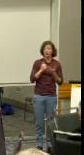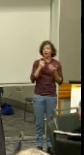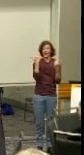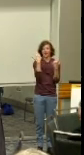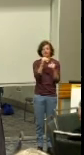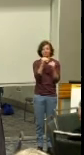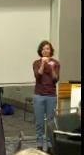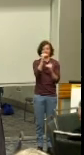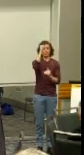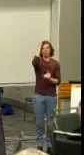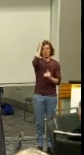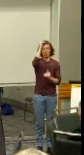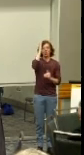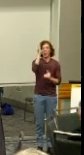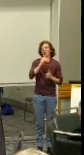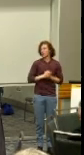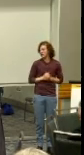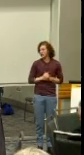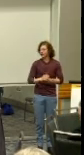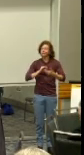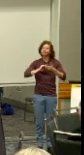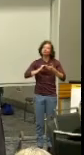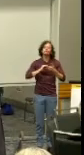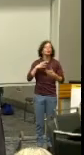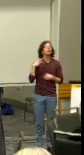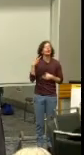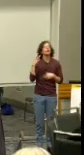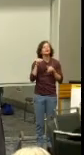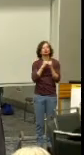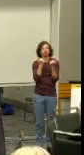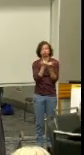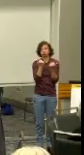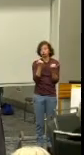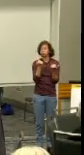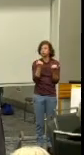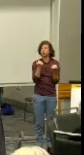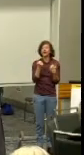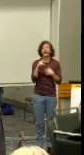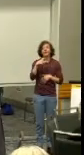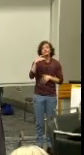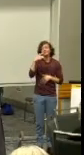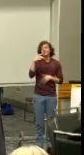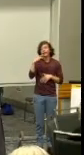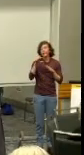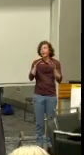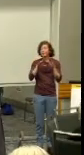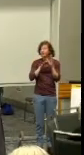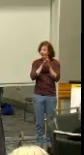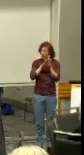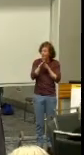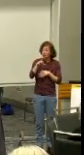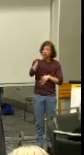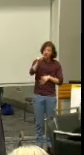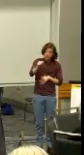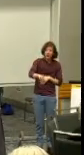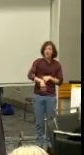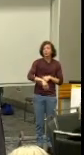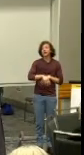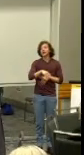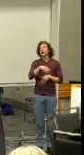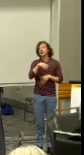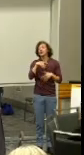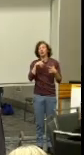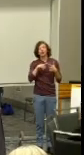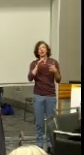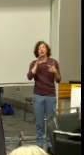Washington agencies, so with the Developmental Disabilities Administration and also with ALTA as well, and with Clark County Public